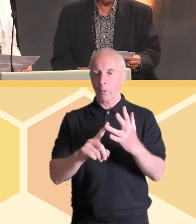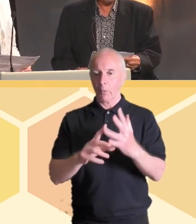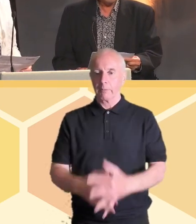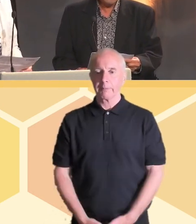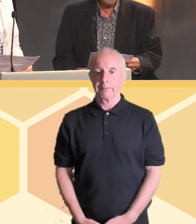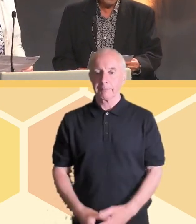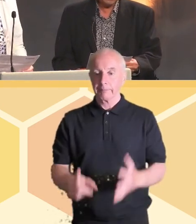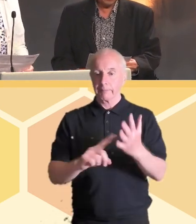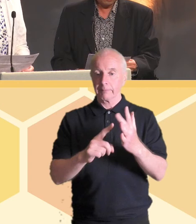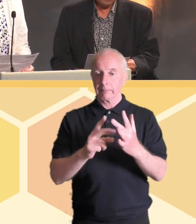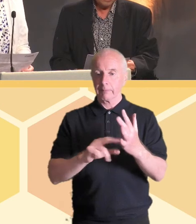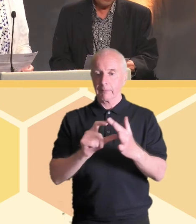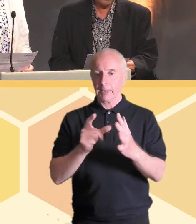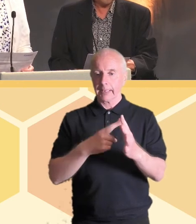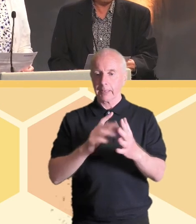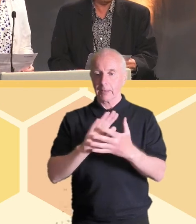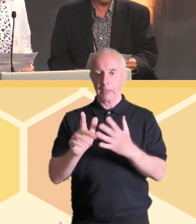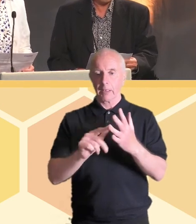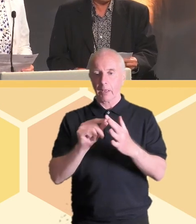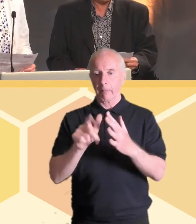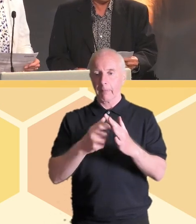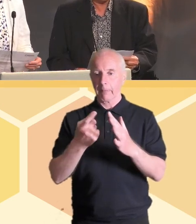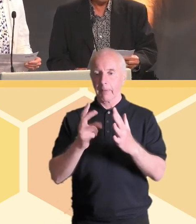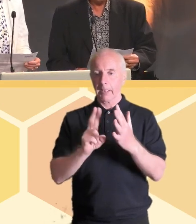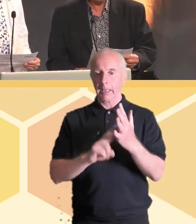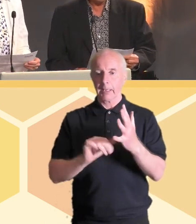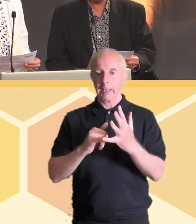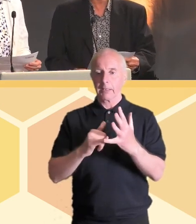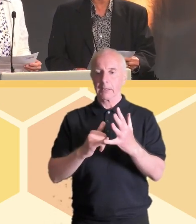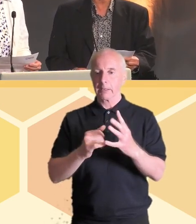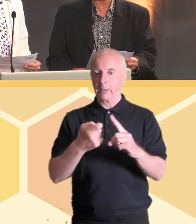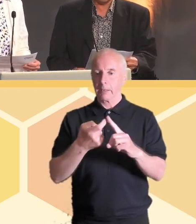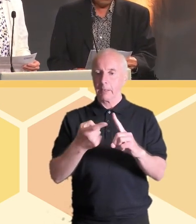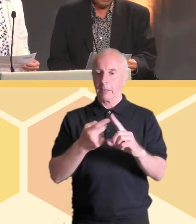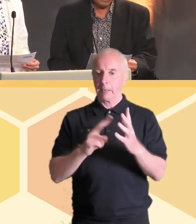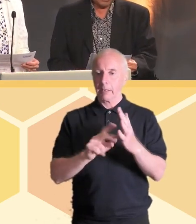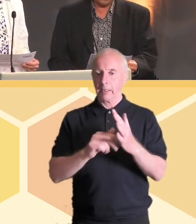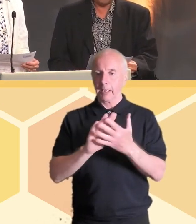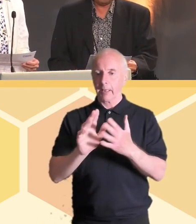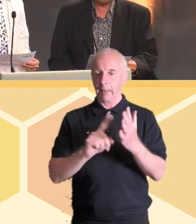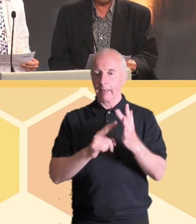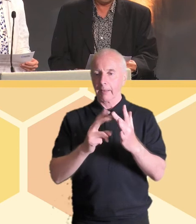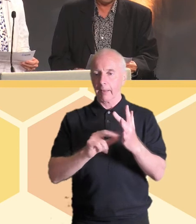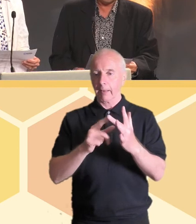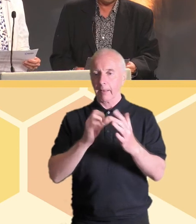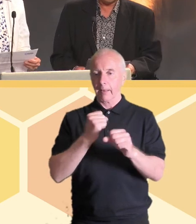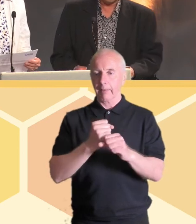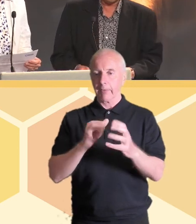the Reverend Linda Hopkins, the Reverend Kenneth Livingston,